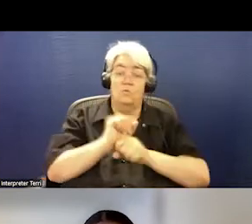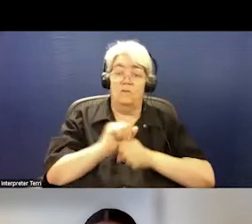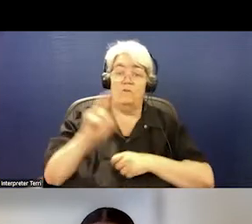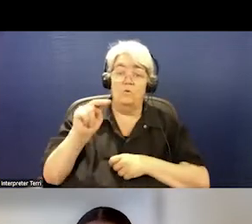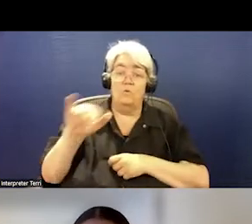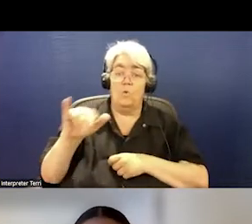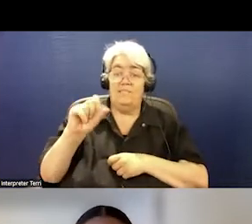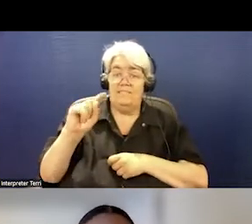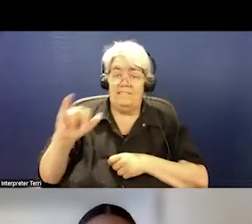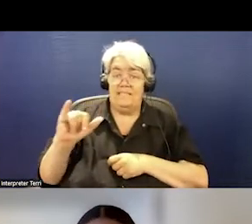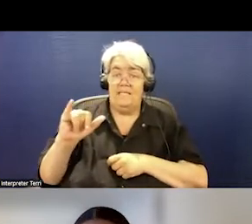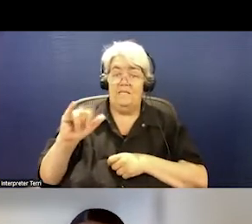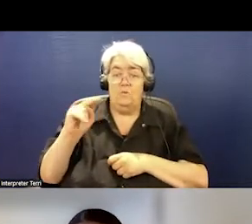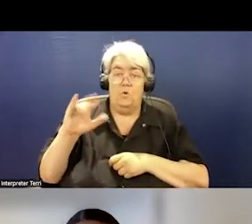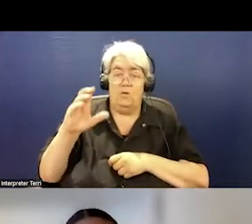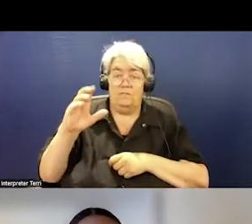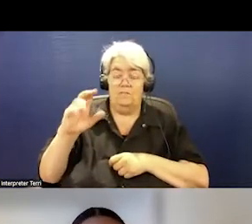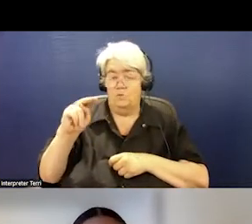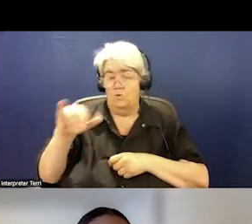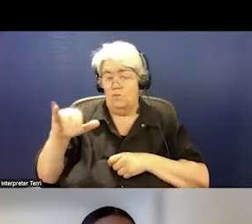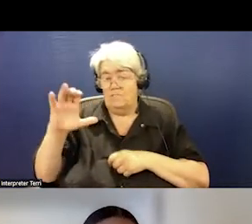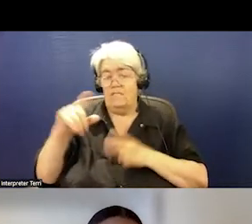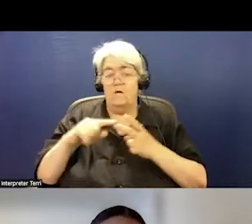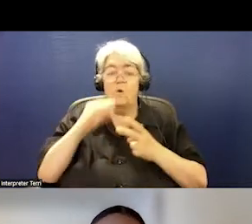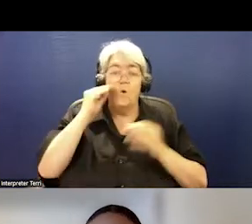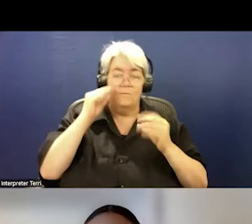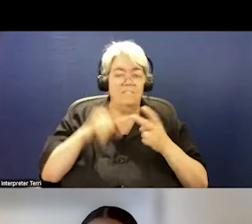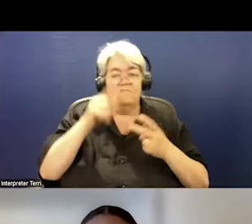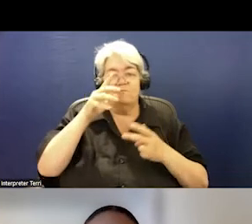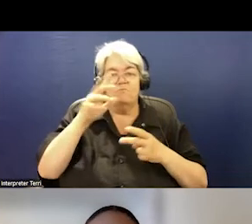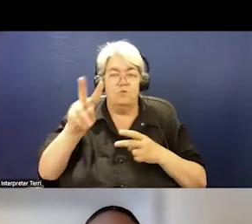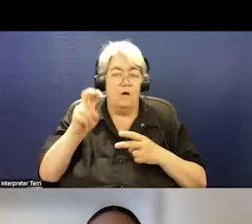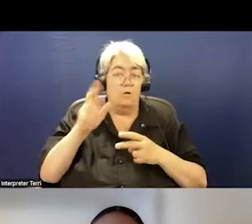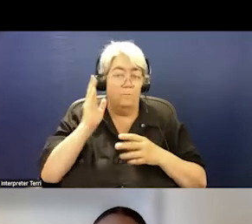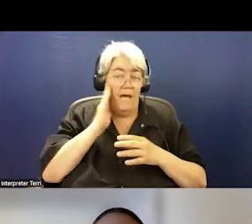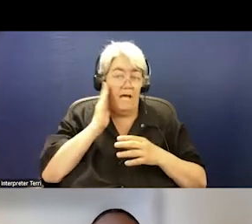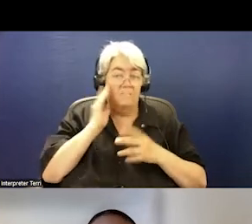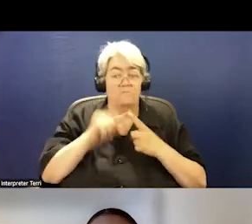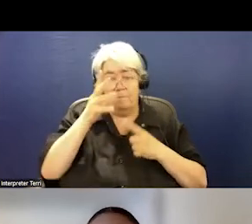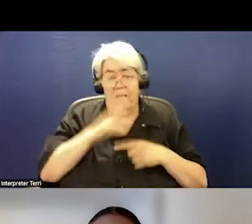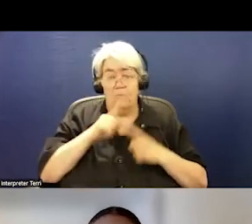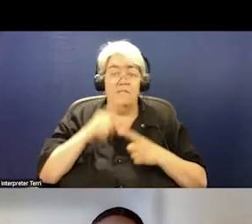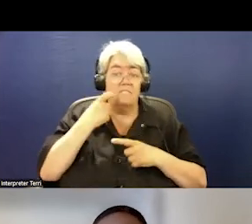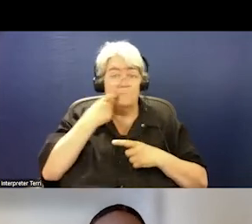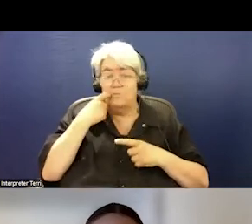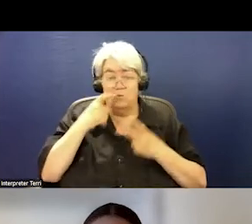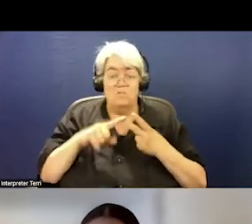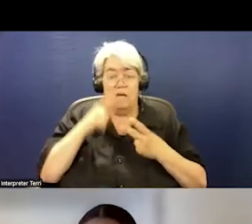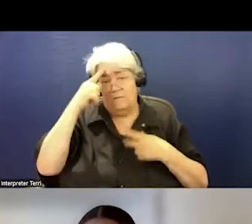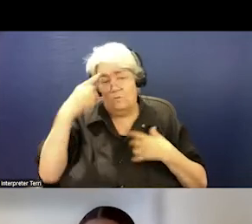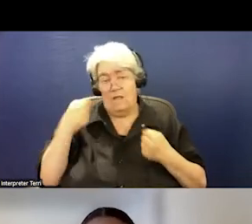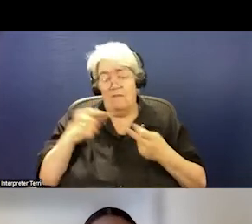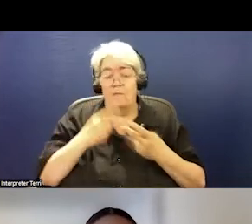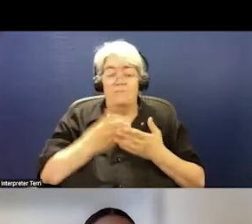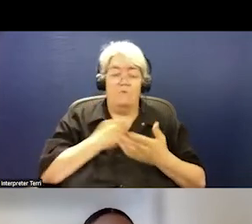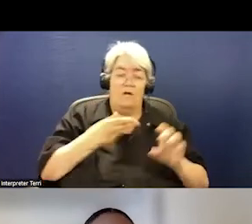homeless shelter, a 200-bed shelter for men with substance abuse and mental health for about 3 years before coming on to Vibrant. And